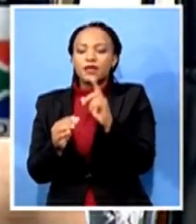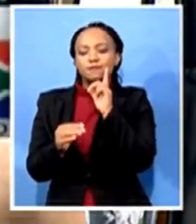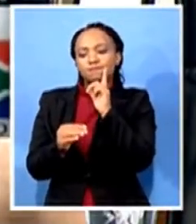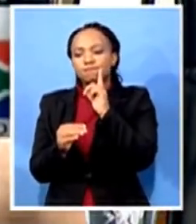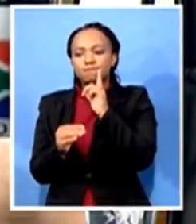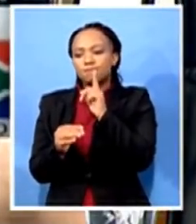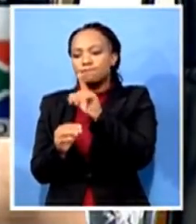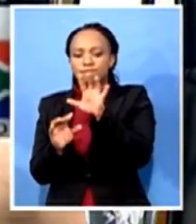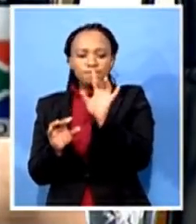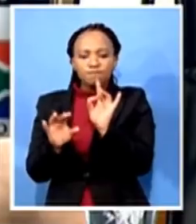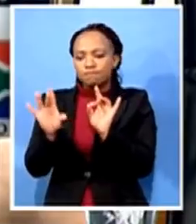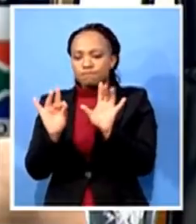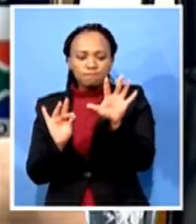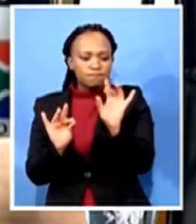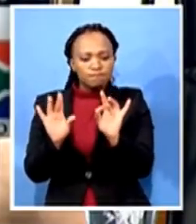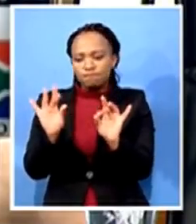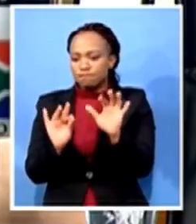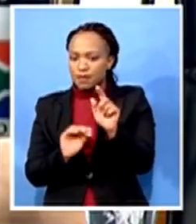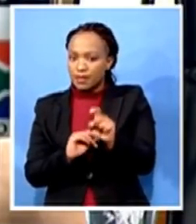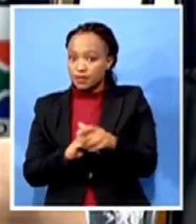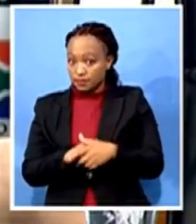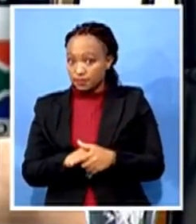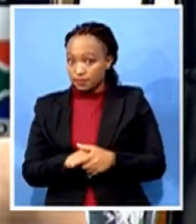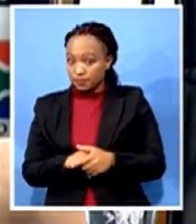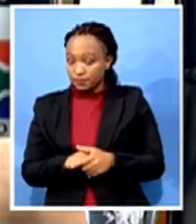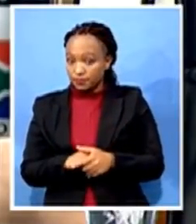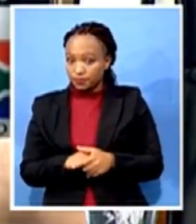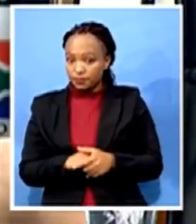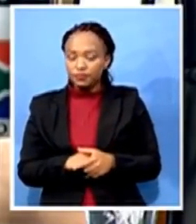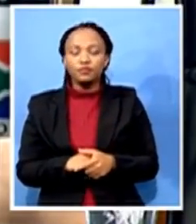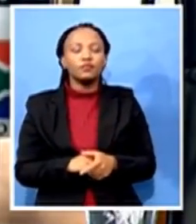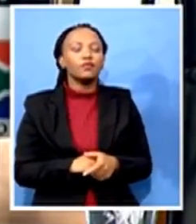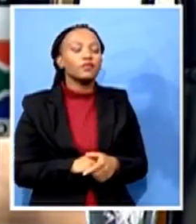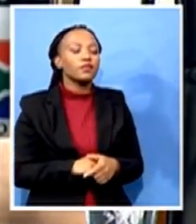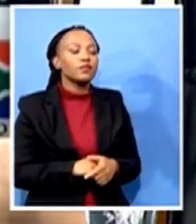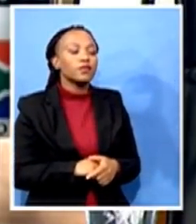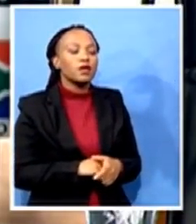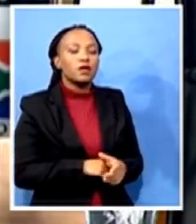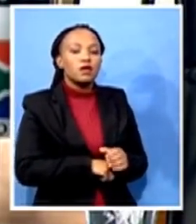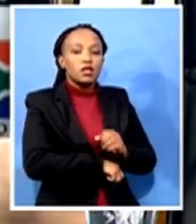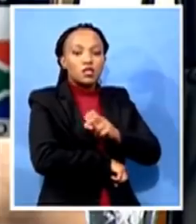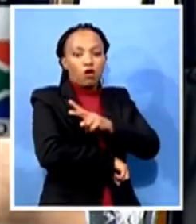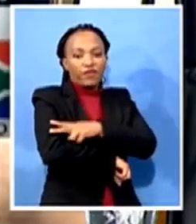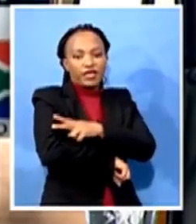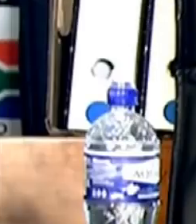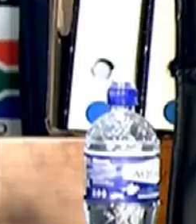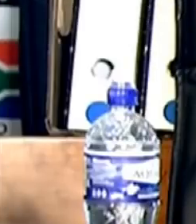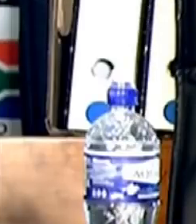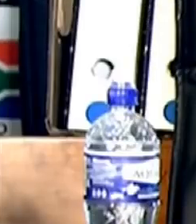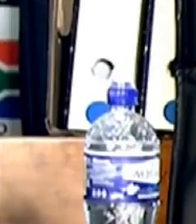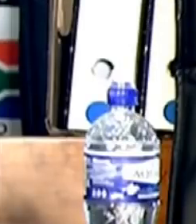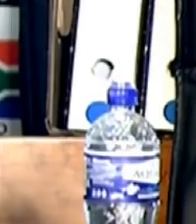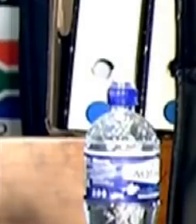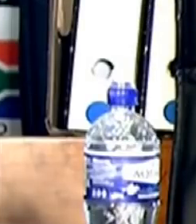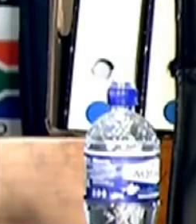The officials which were there, Chair, have been long in that department. It is them